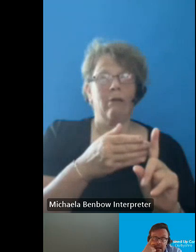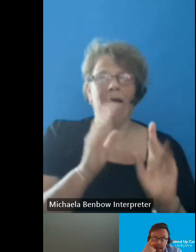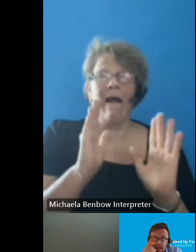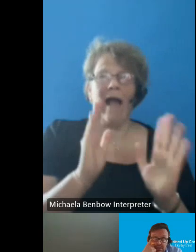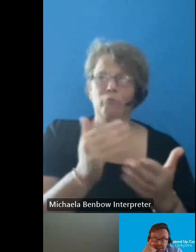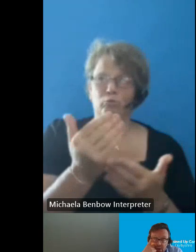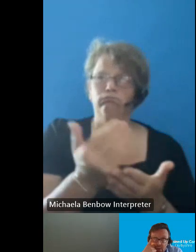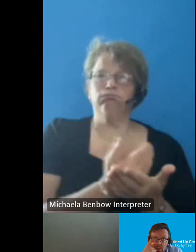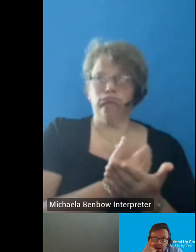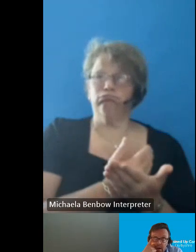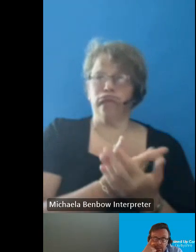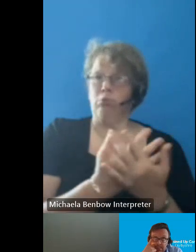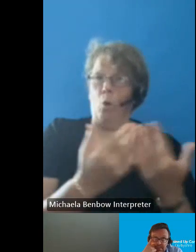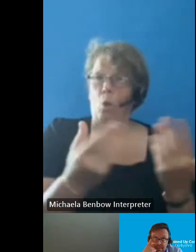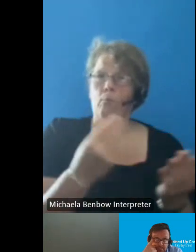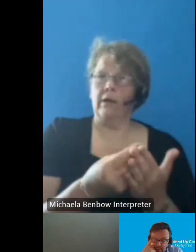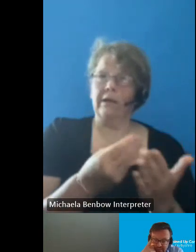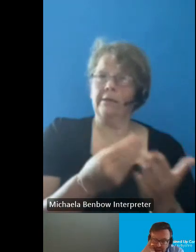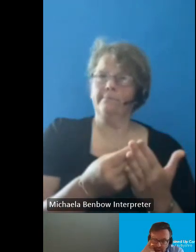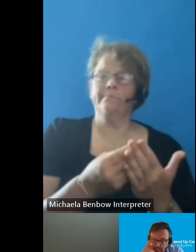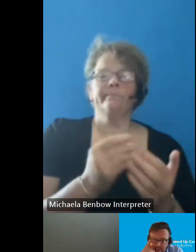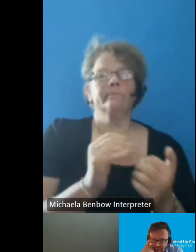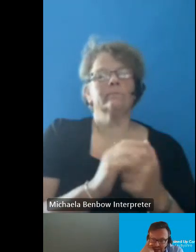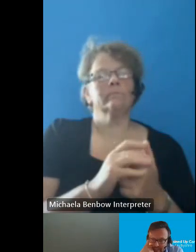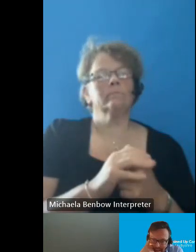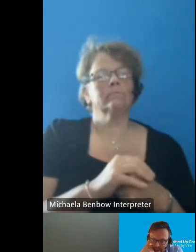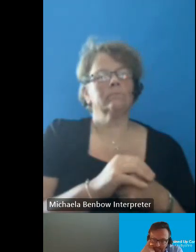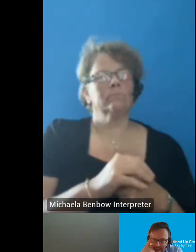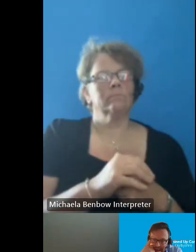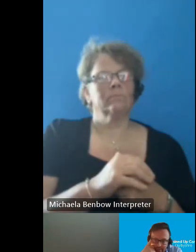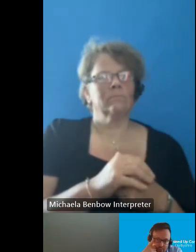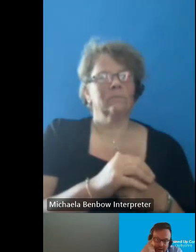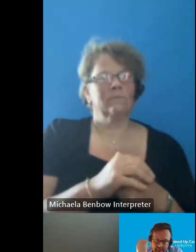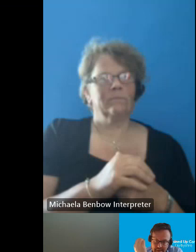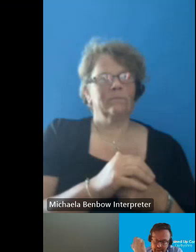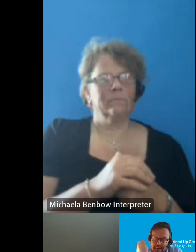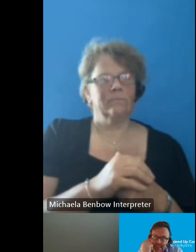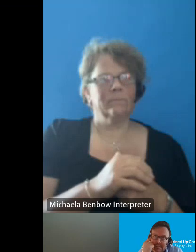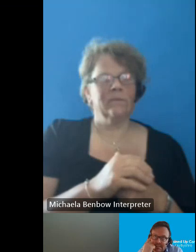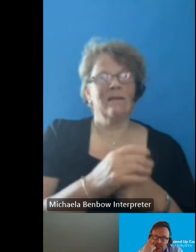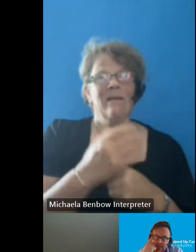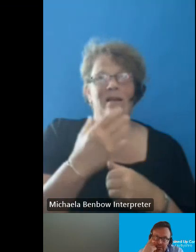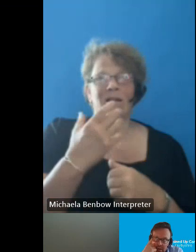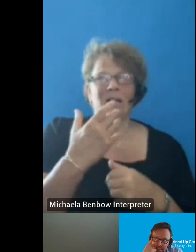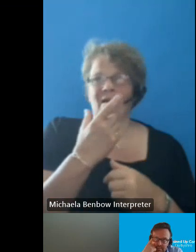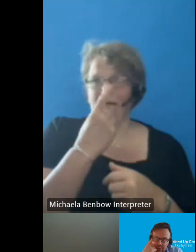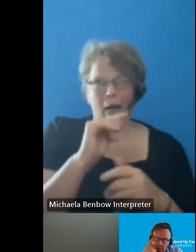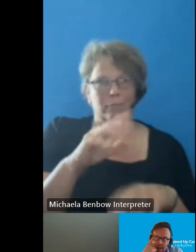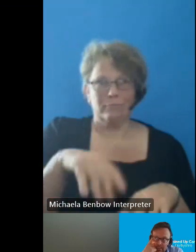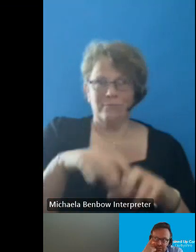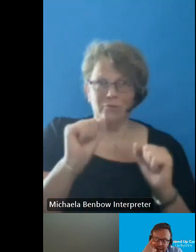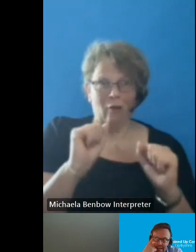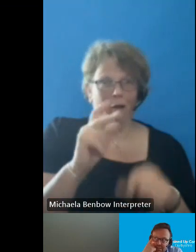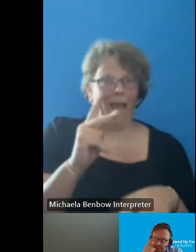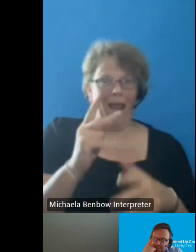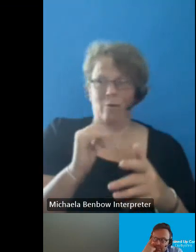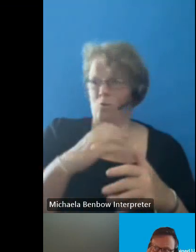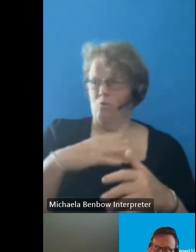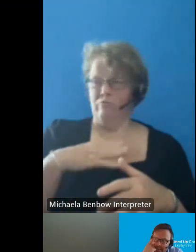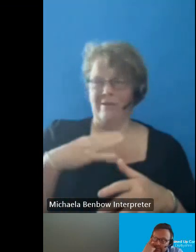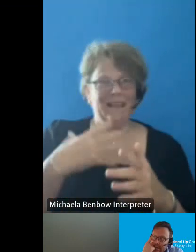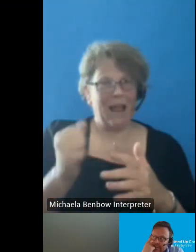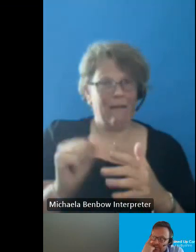savings. So that we don't start from a blank sheet of paper. We have quite an advanced and well-developed program of change